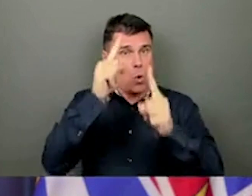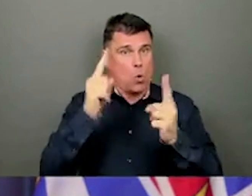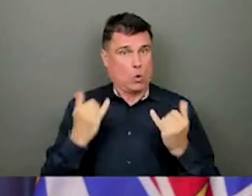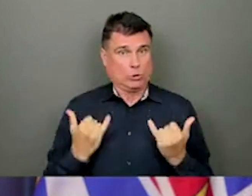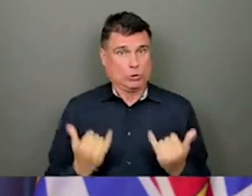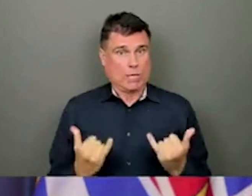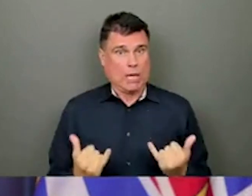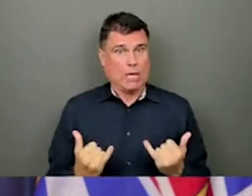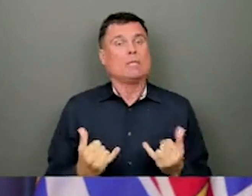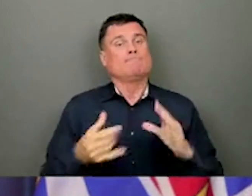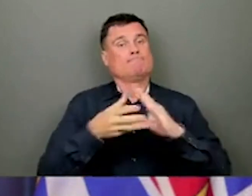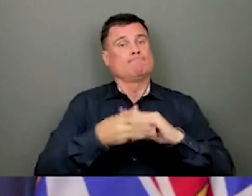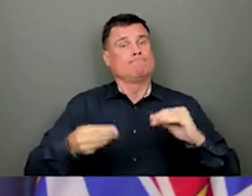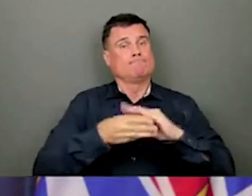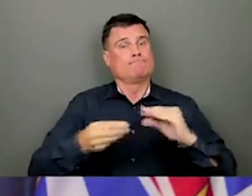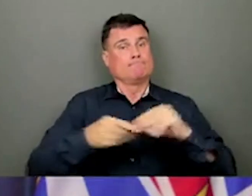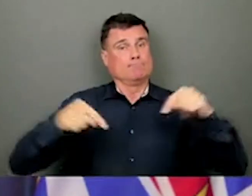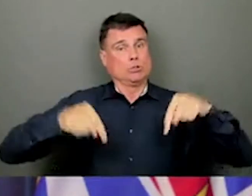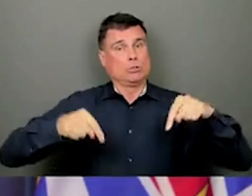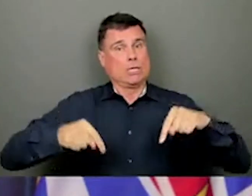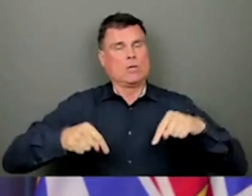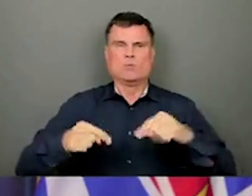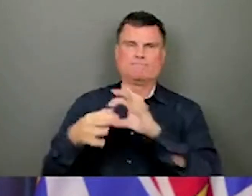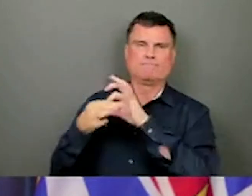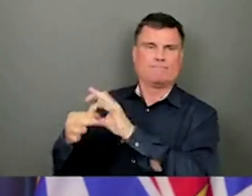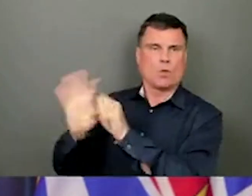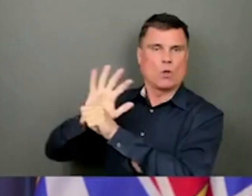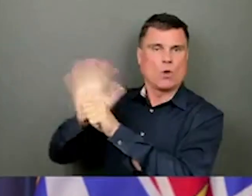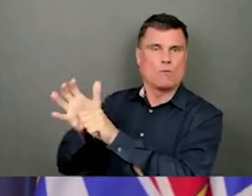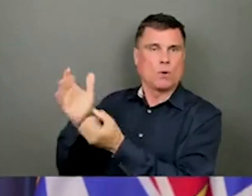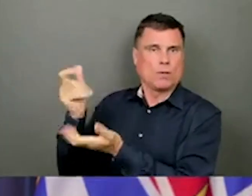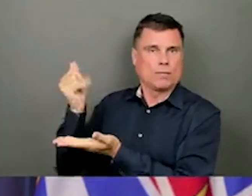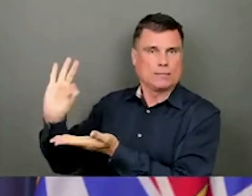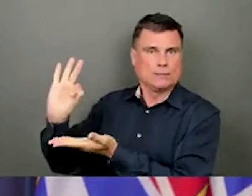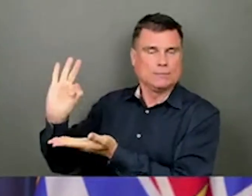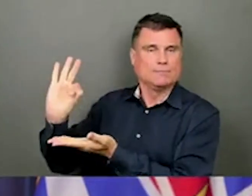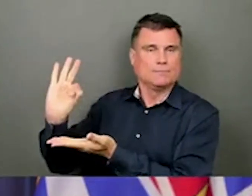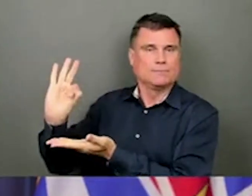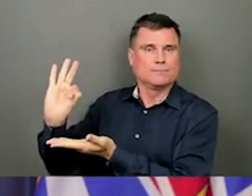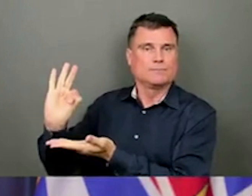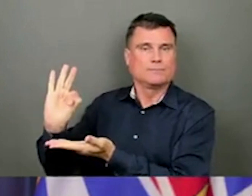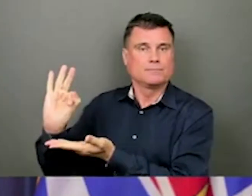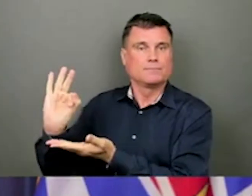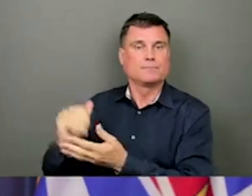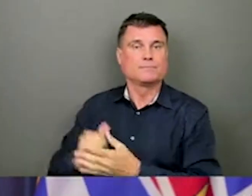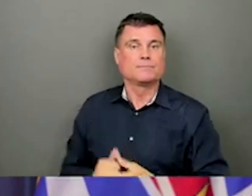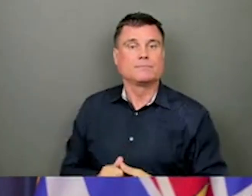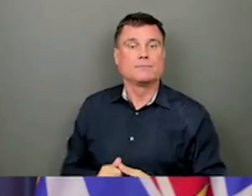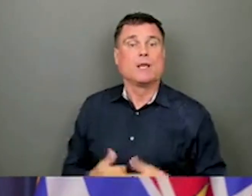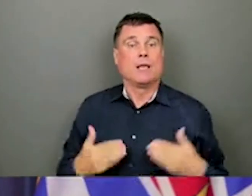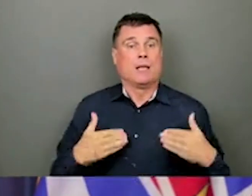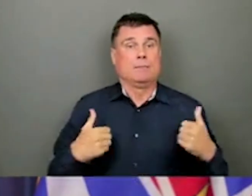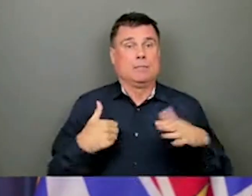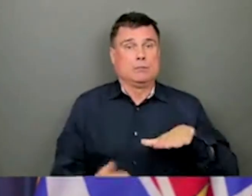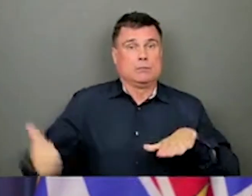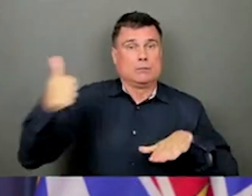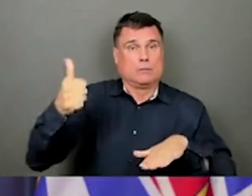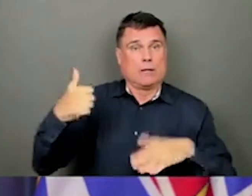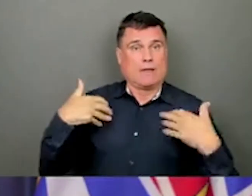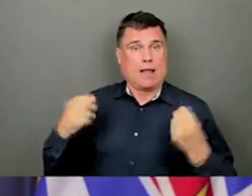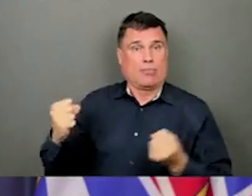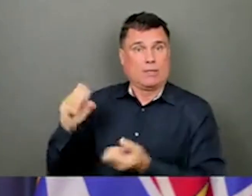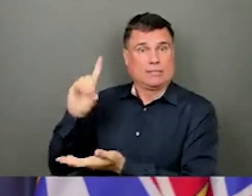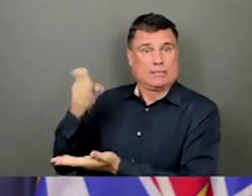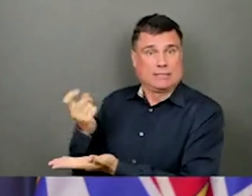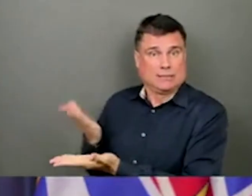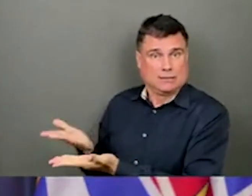where we are in the COVID-19 pandemic. Minister Dix and Dr. Henry have already advised that it's quite unlikely, in fact, it is